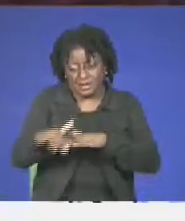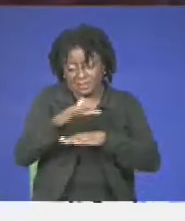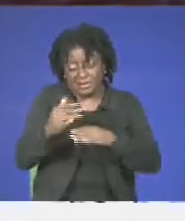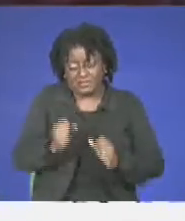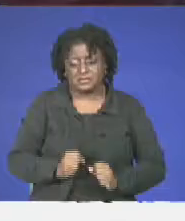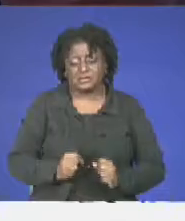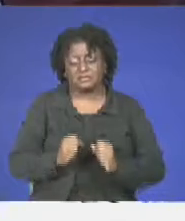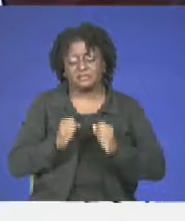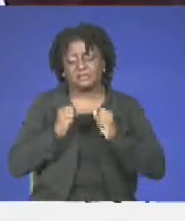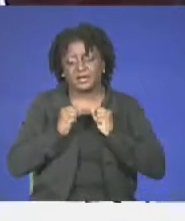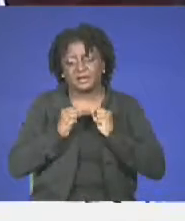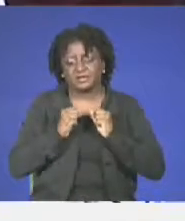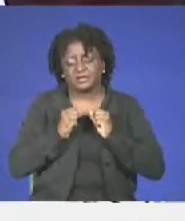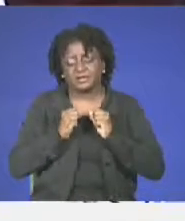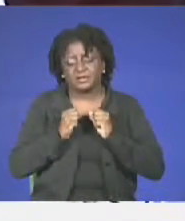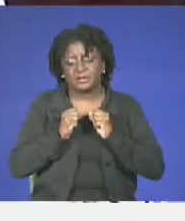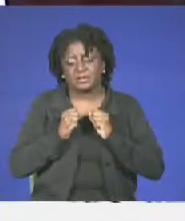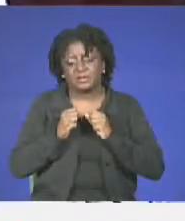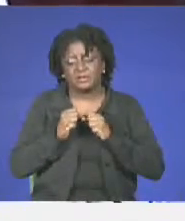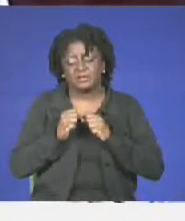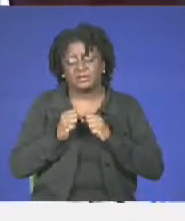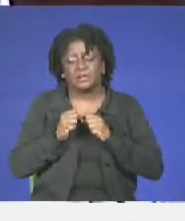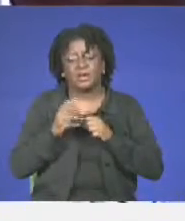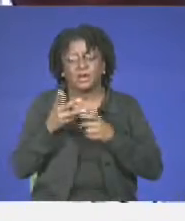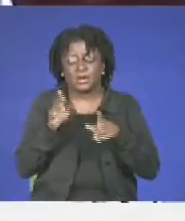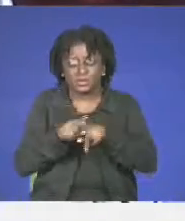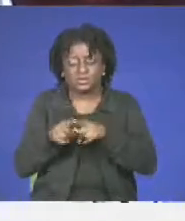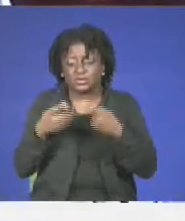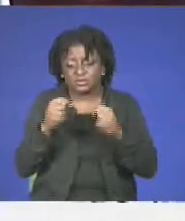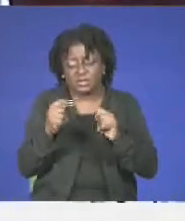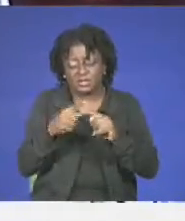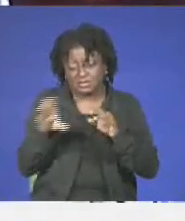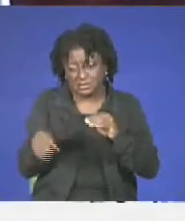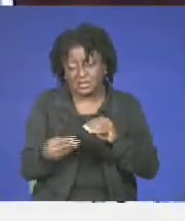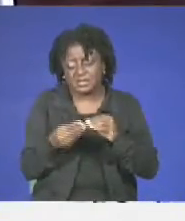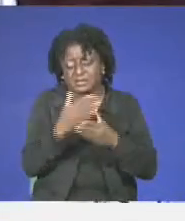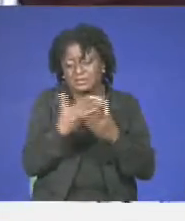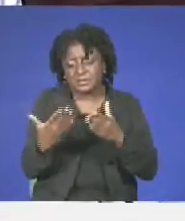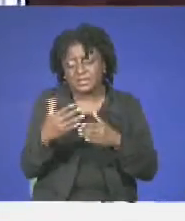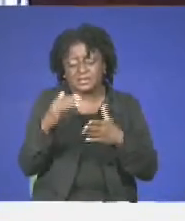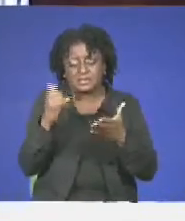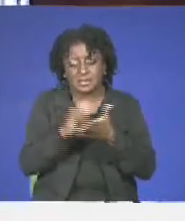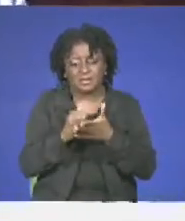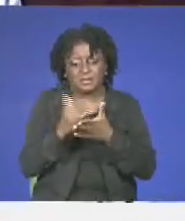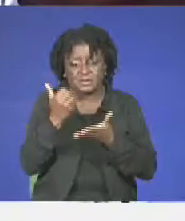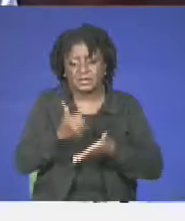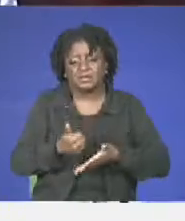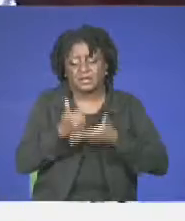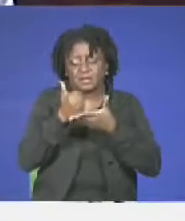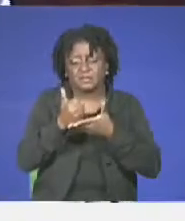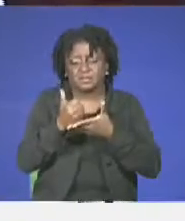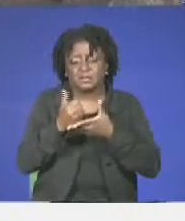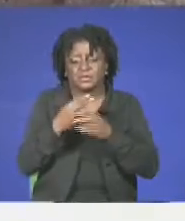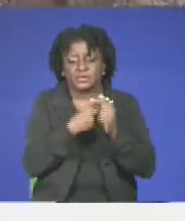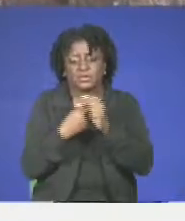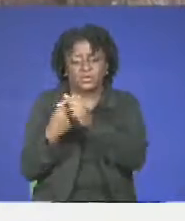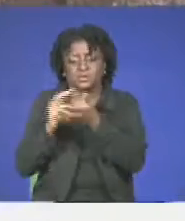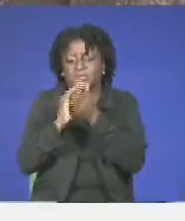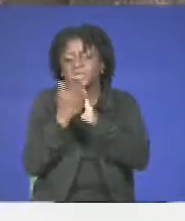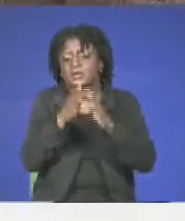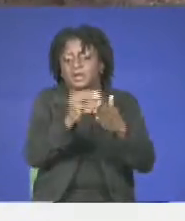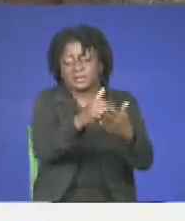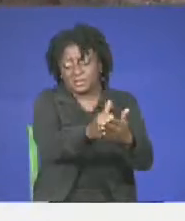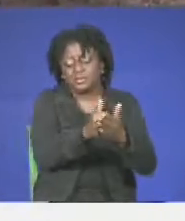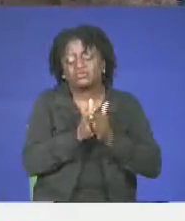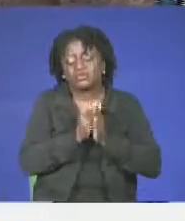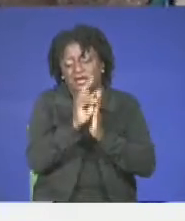also try to implement certain things for the Bahamas Public Services Union that will cause the union to be very attractive to its members. The Department